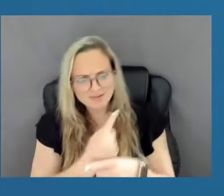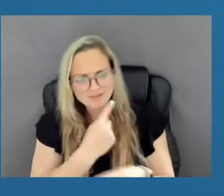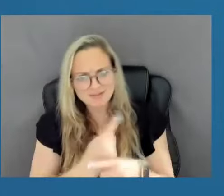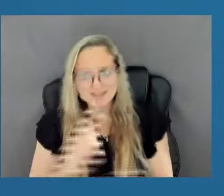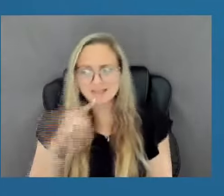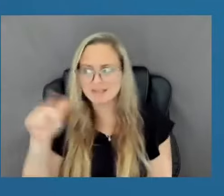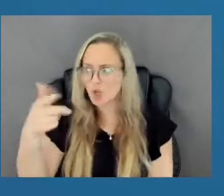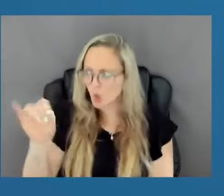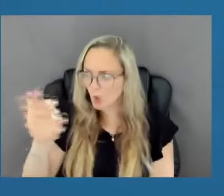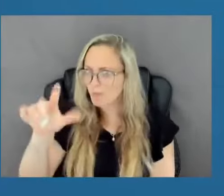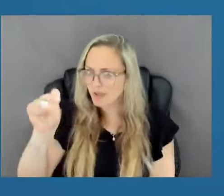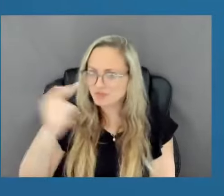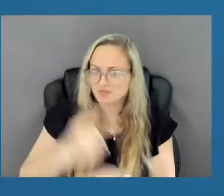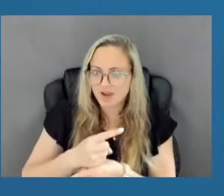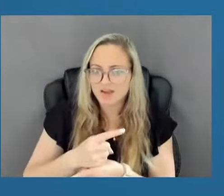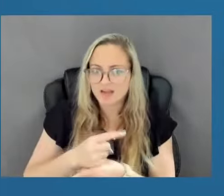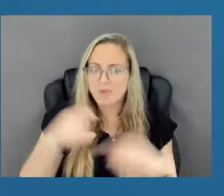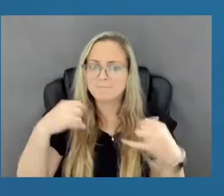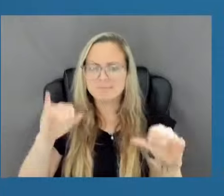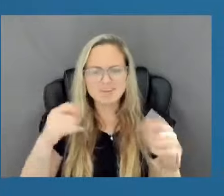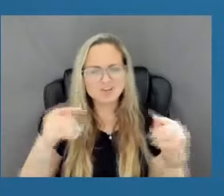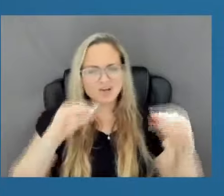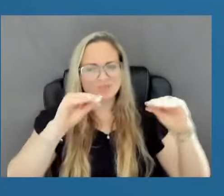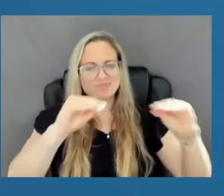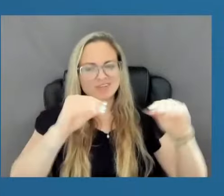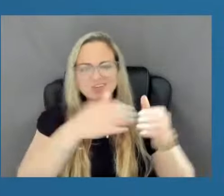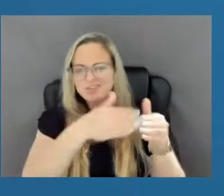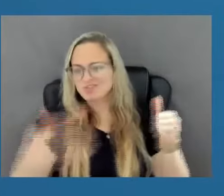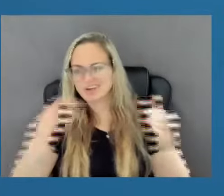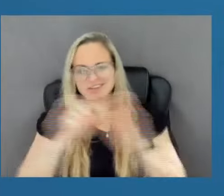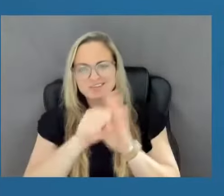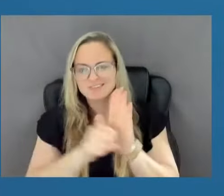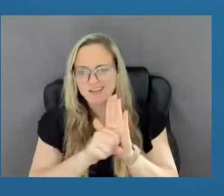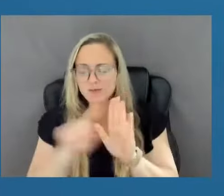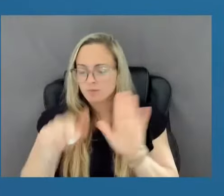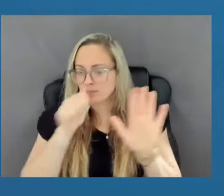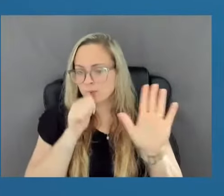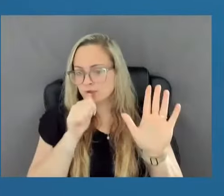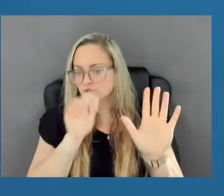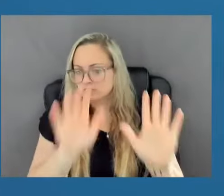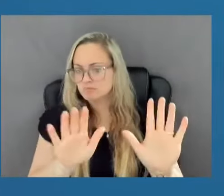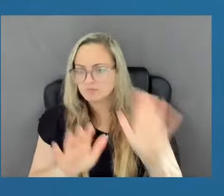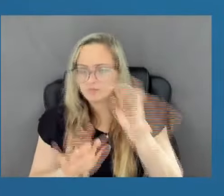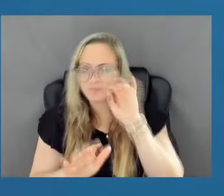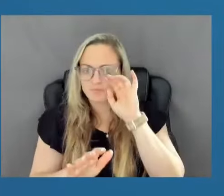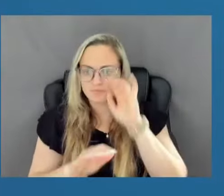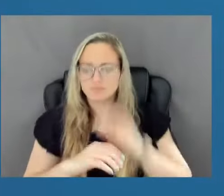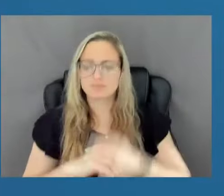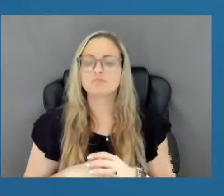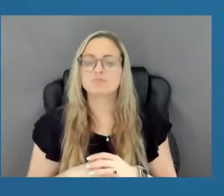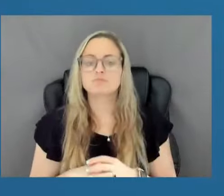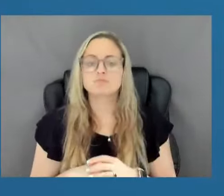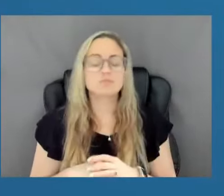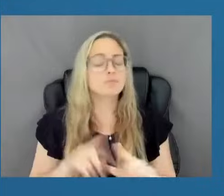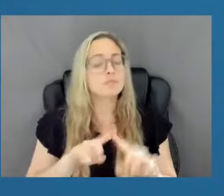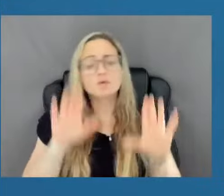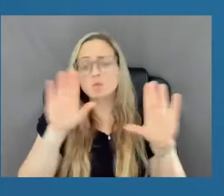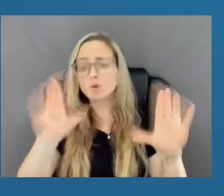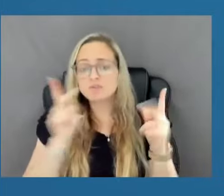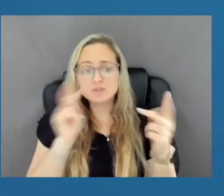right? I'm still trying to teach the rest of the state. We have to be patient with them. Wonderful to see